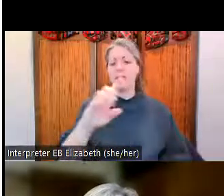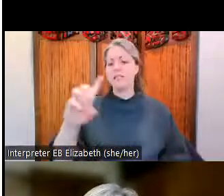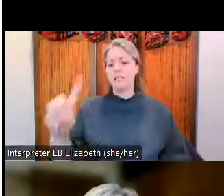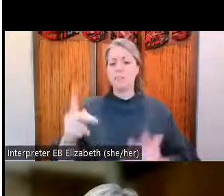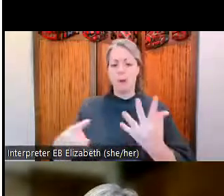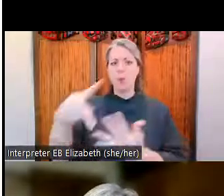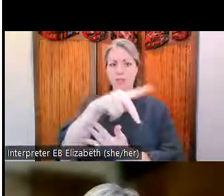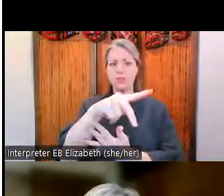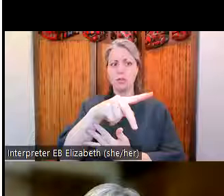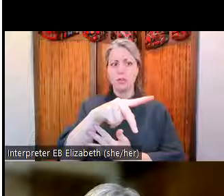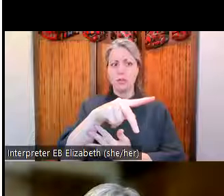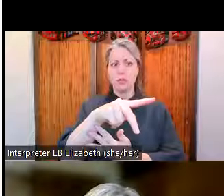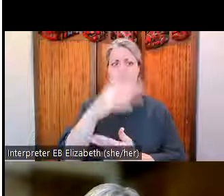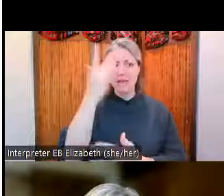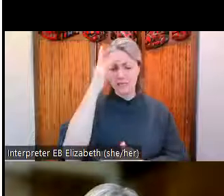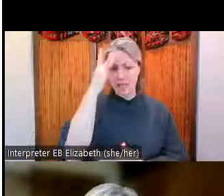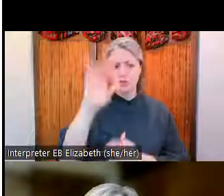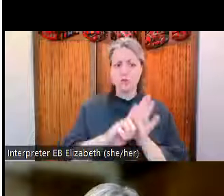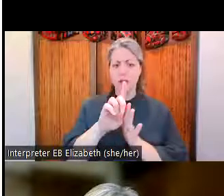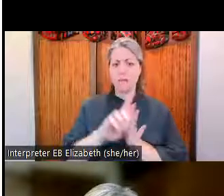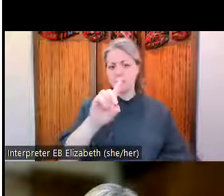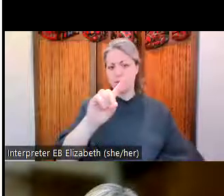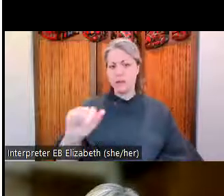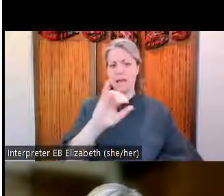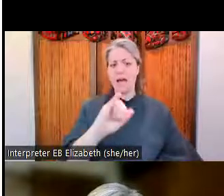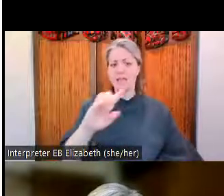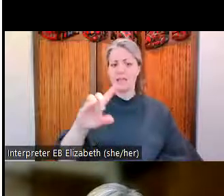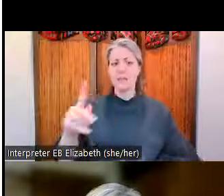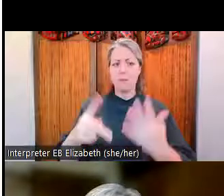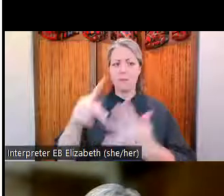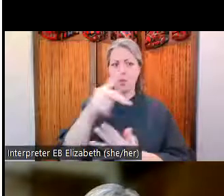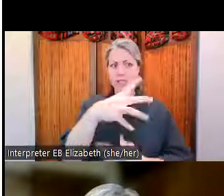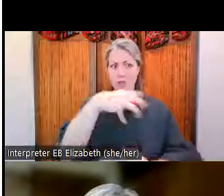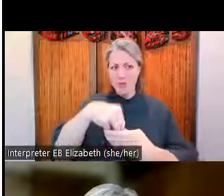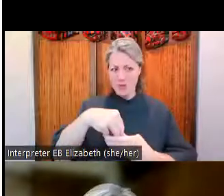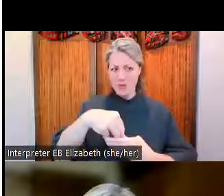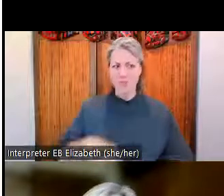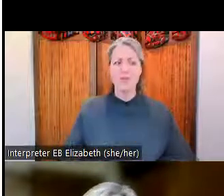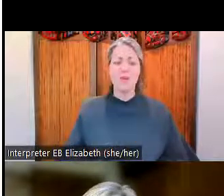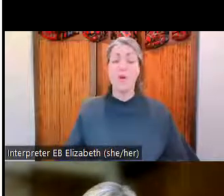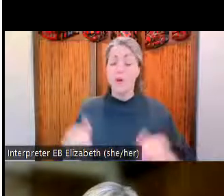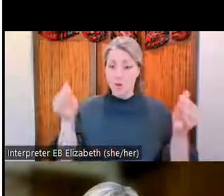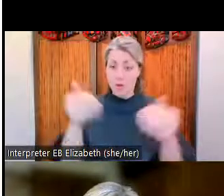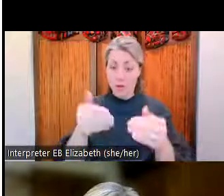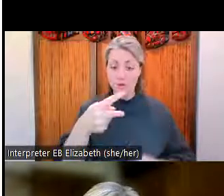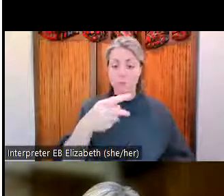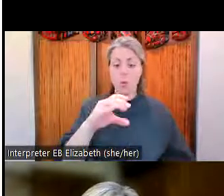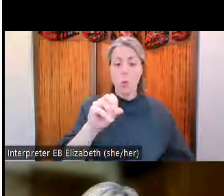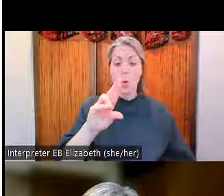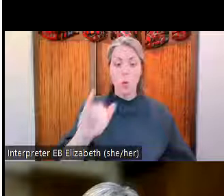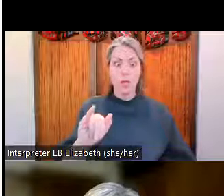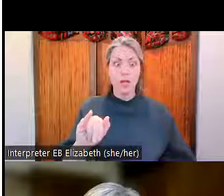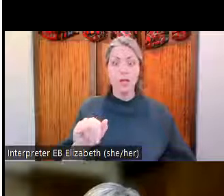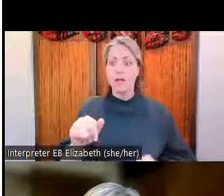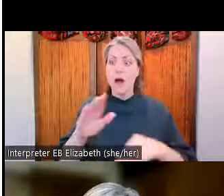disabilities. So PCORI really has a big focus on outcomes that matter to patients, and